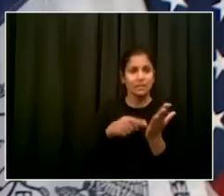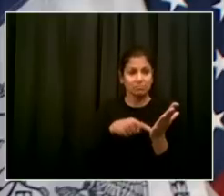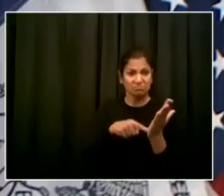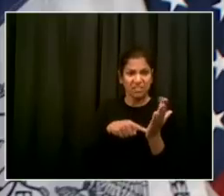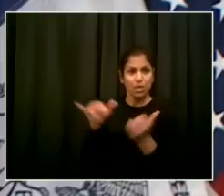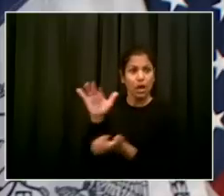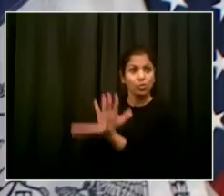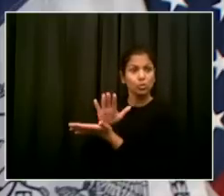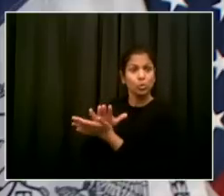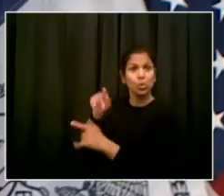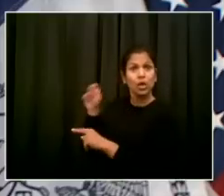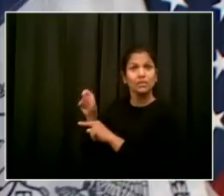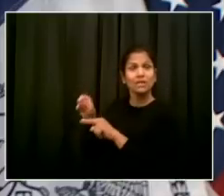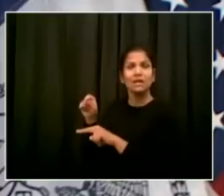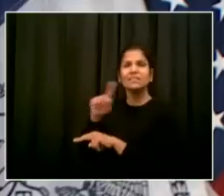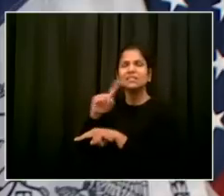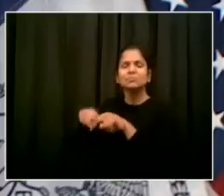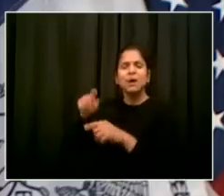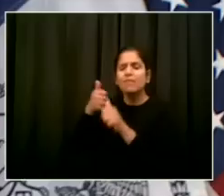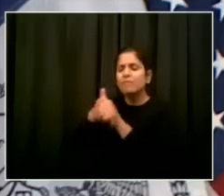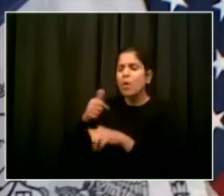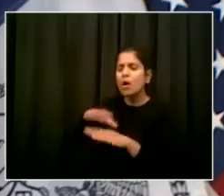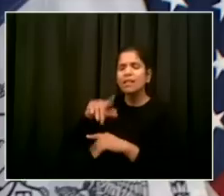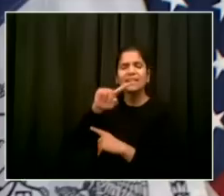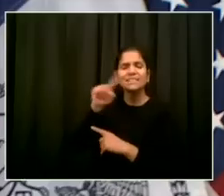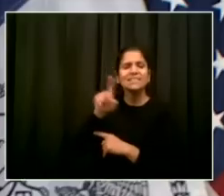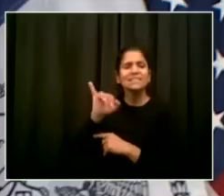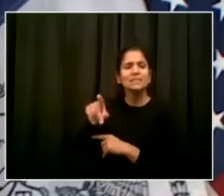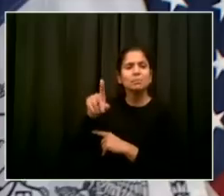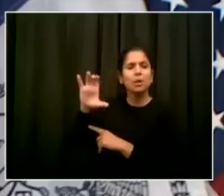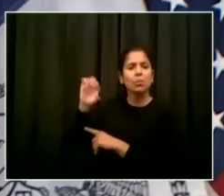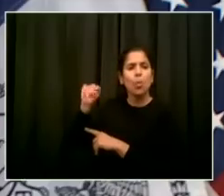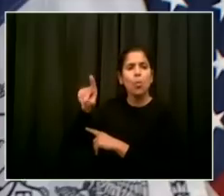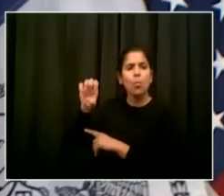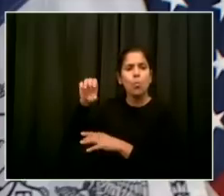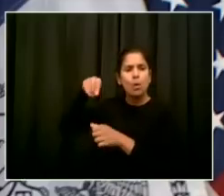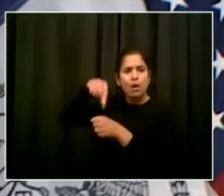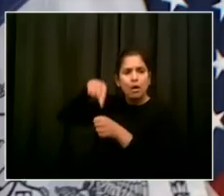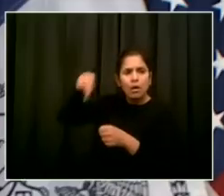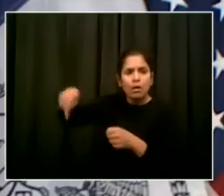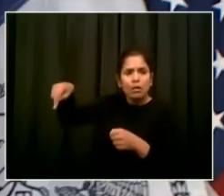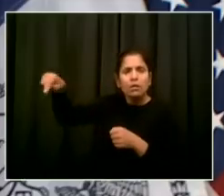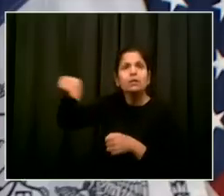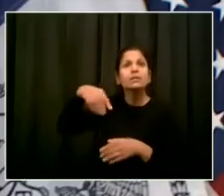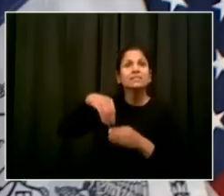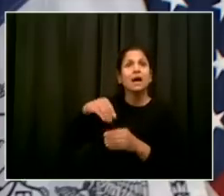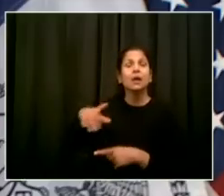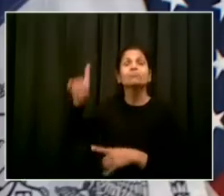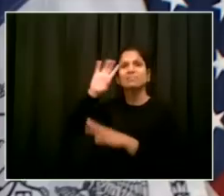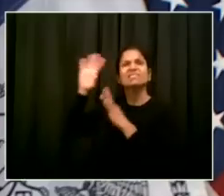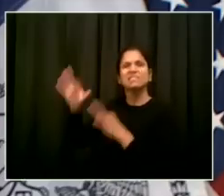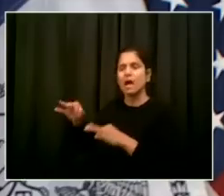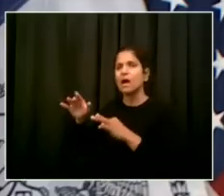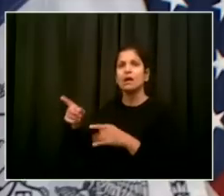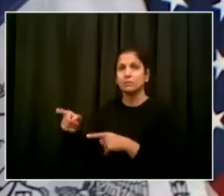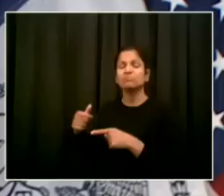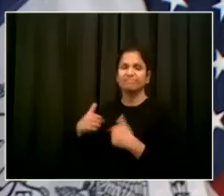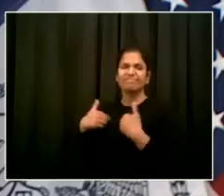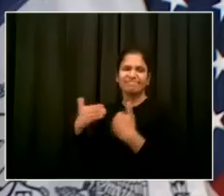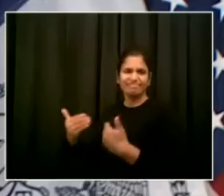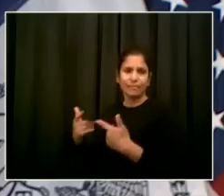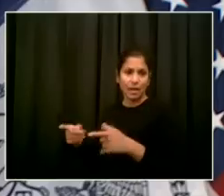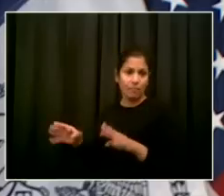those areas to protect against a resurgence. We're going to keep those schools closed too because the city